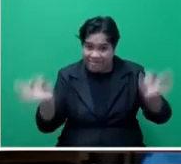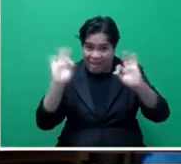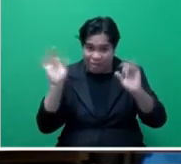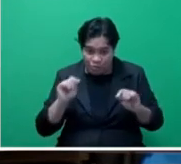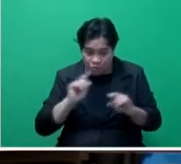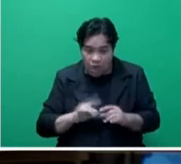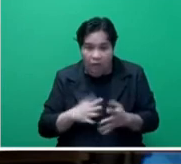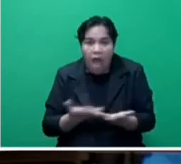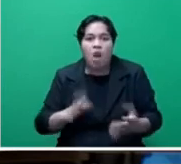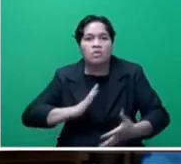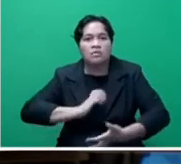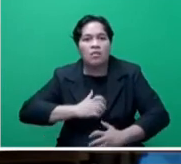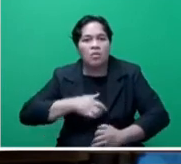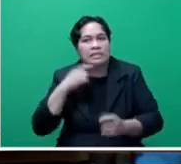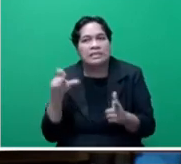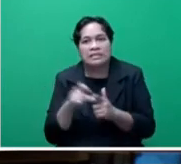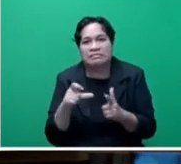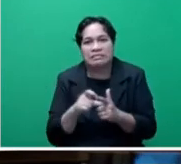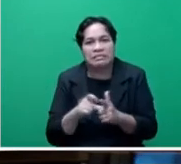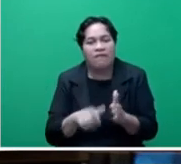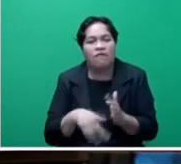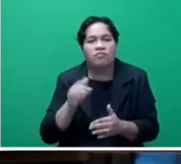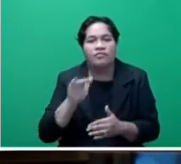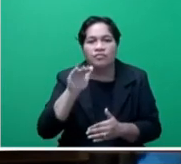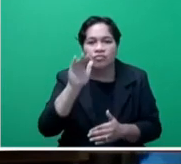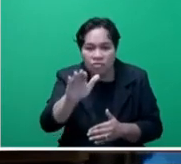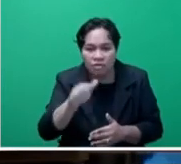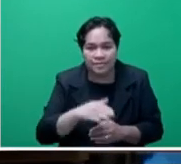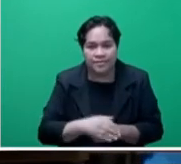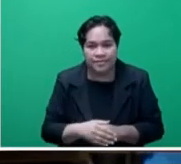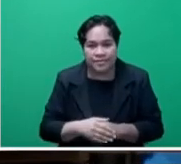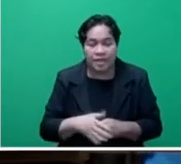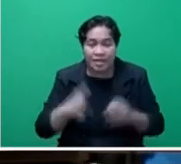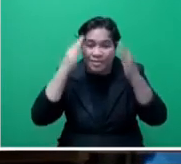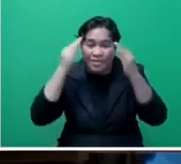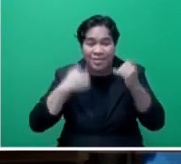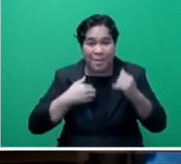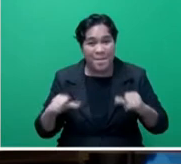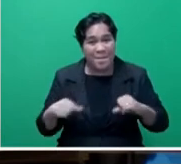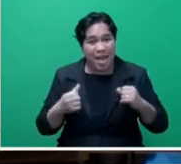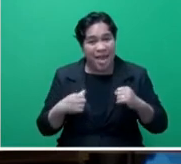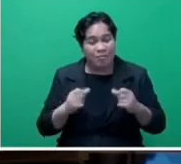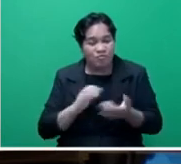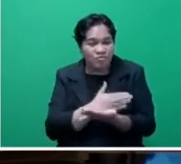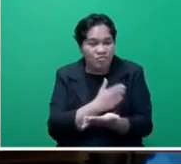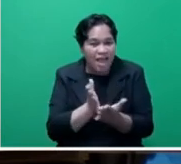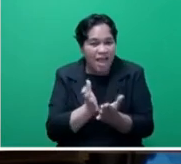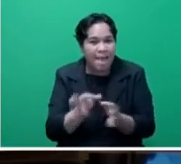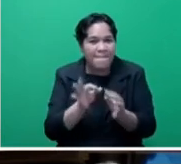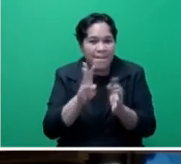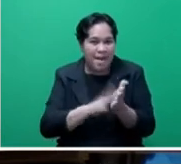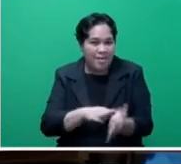these impacts in future will be more difficult and costly. Mr. Speaker, sir, I am proud to share the Honourable Prime Minister's